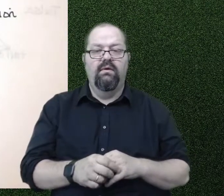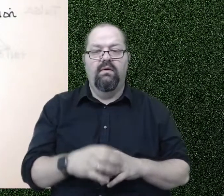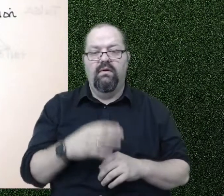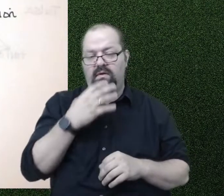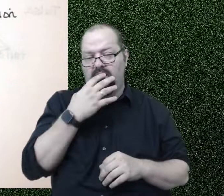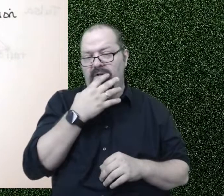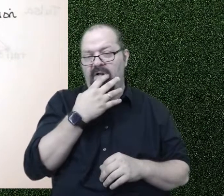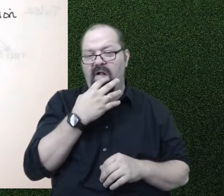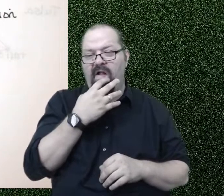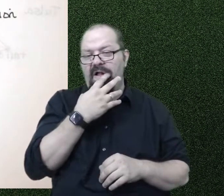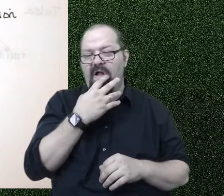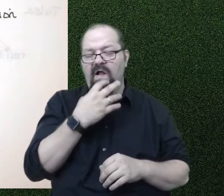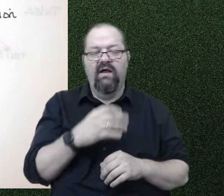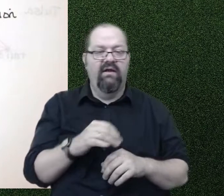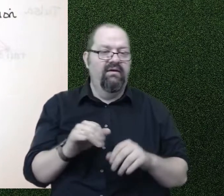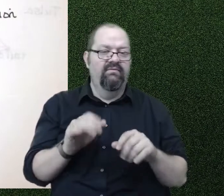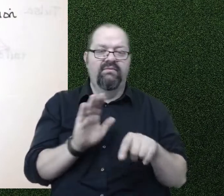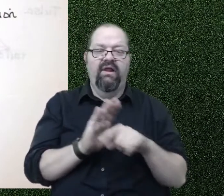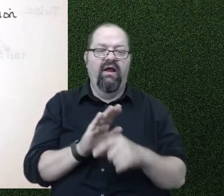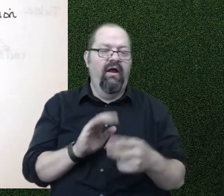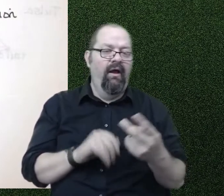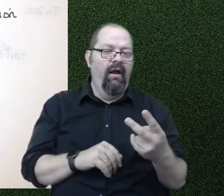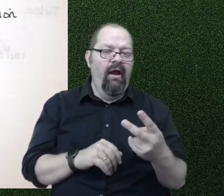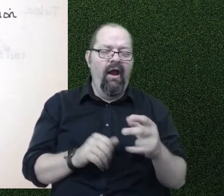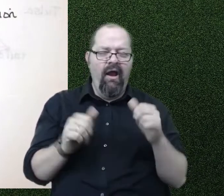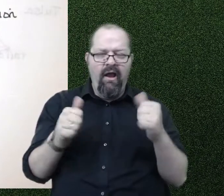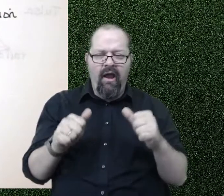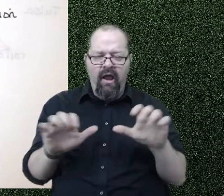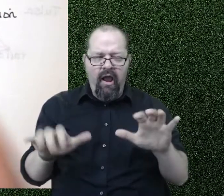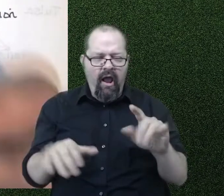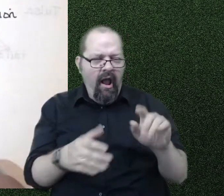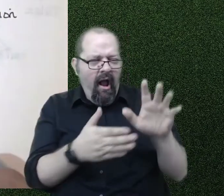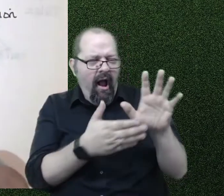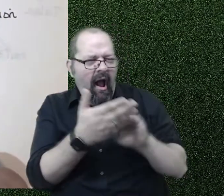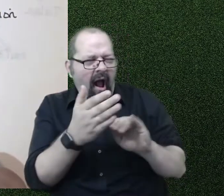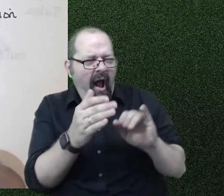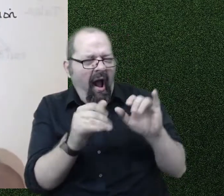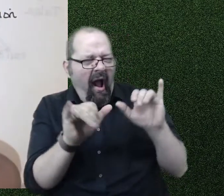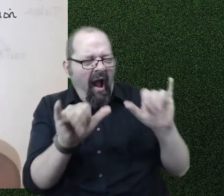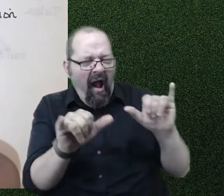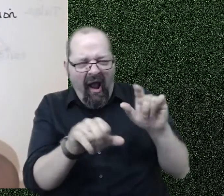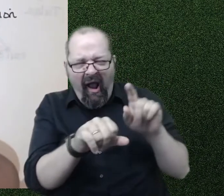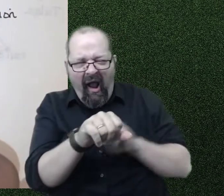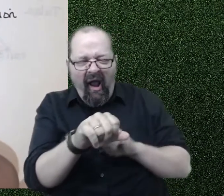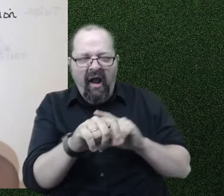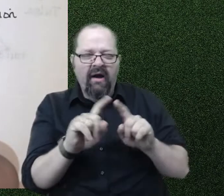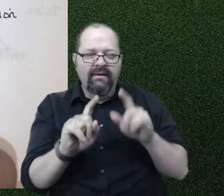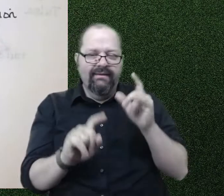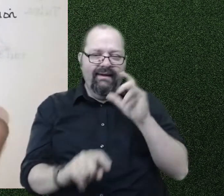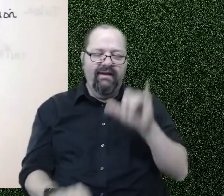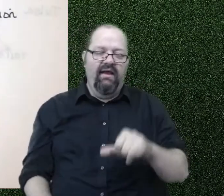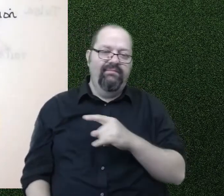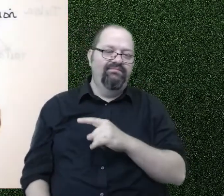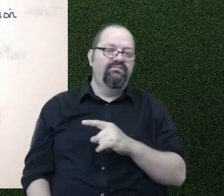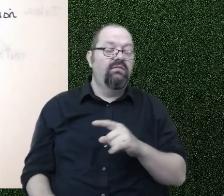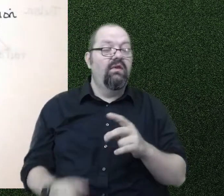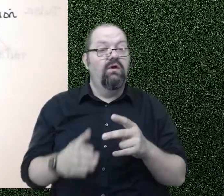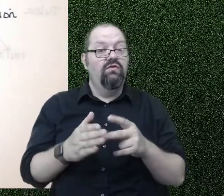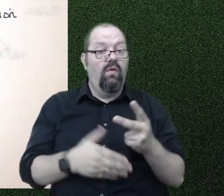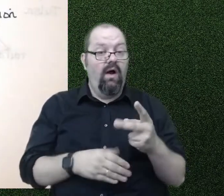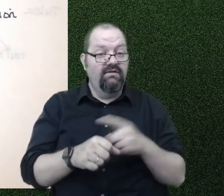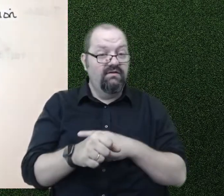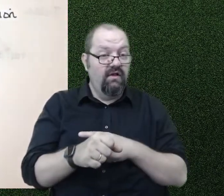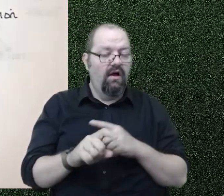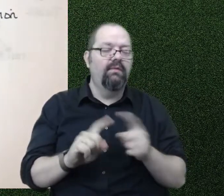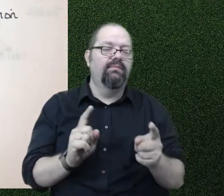Negative 2u, I'm trying to do it, it's really hard to do. Might look like that. Twice as long, but in the